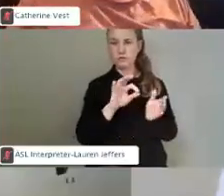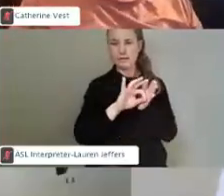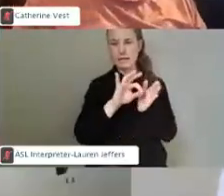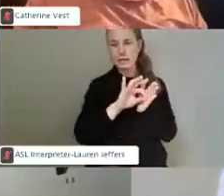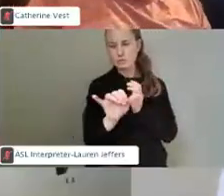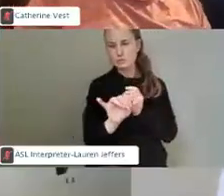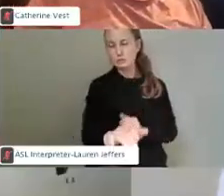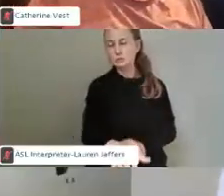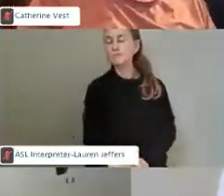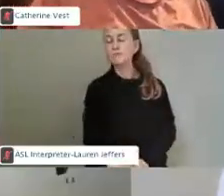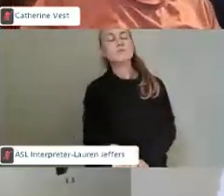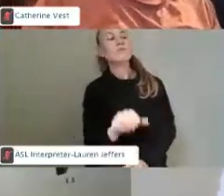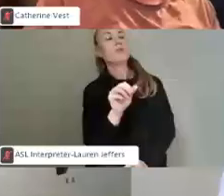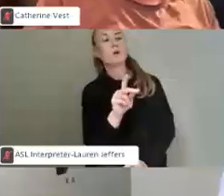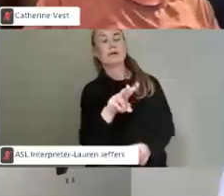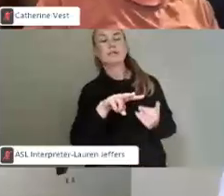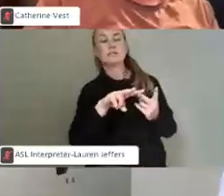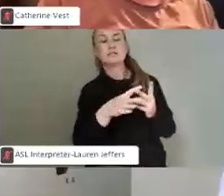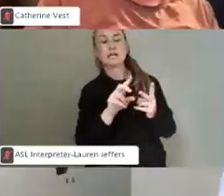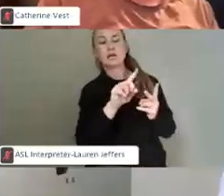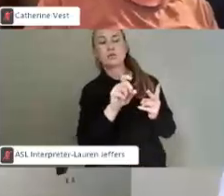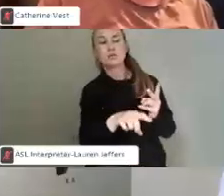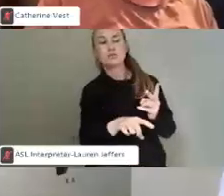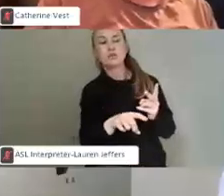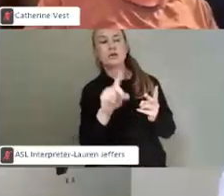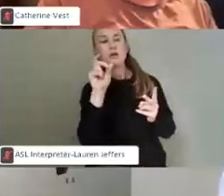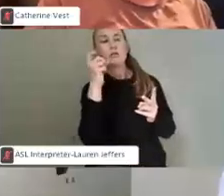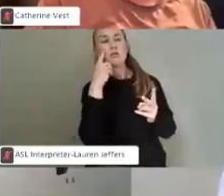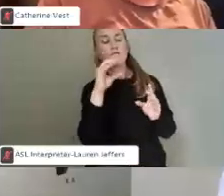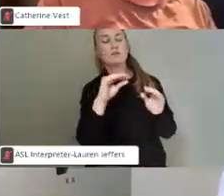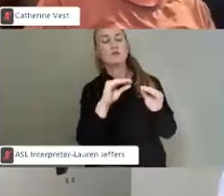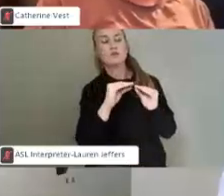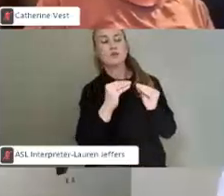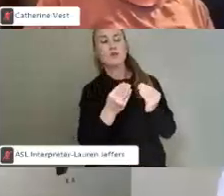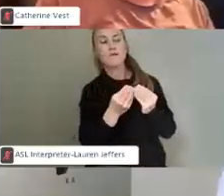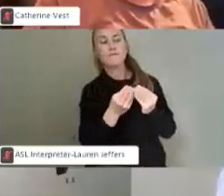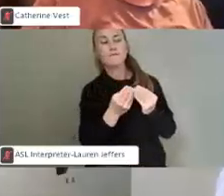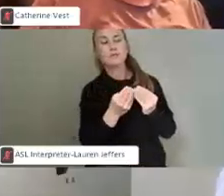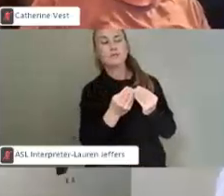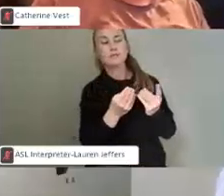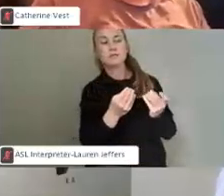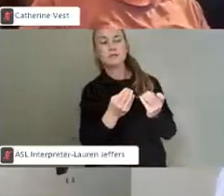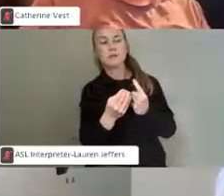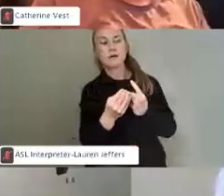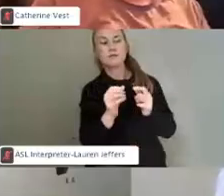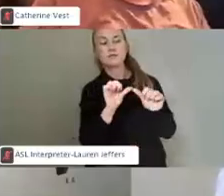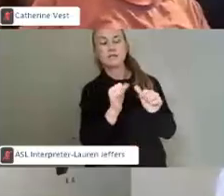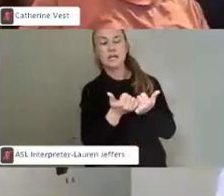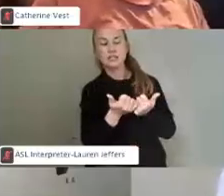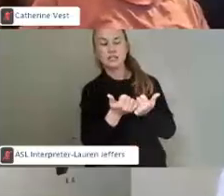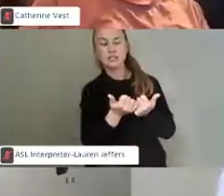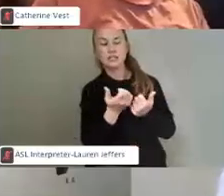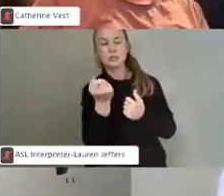well. Okay, and then the second question, the governor's office had asked agencies to